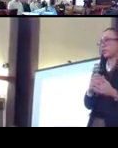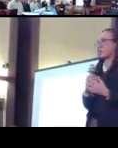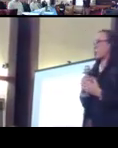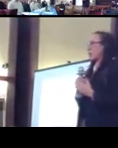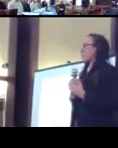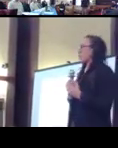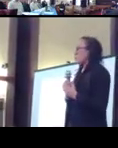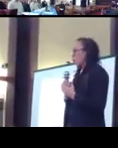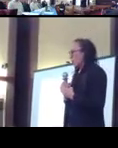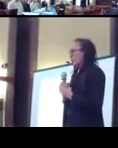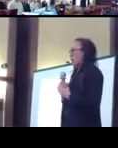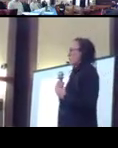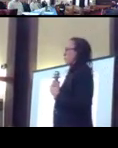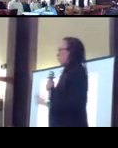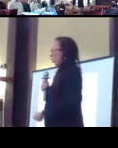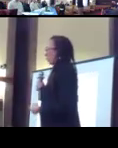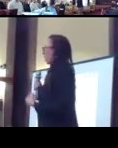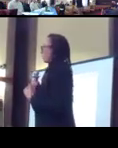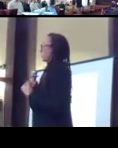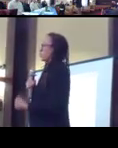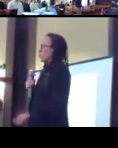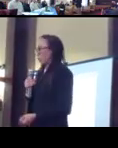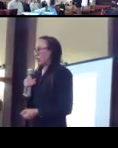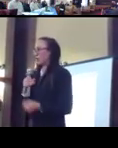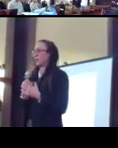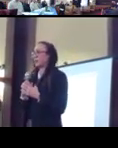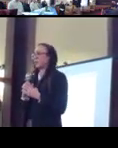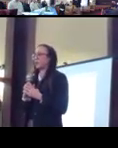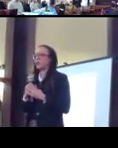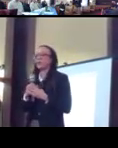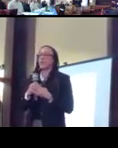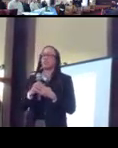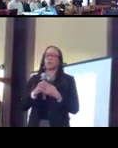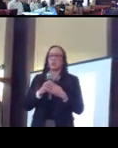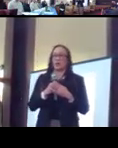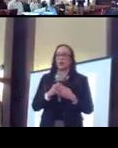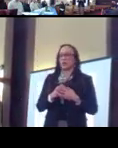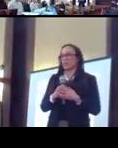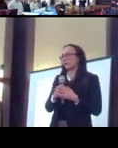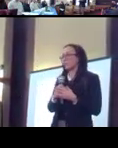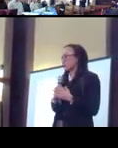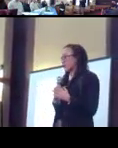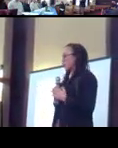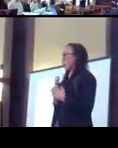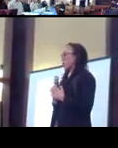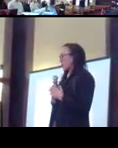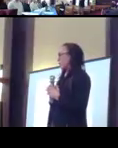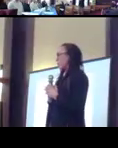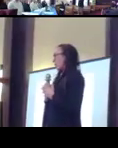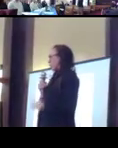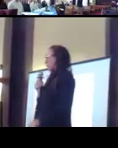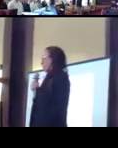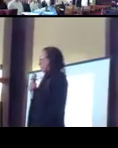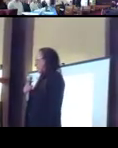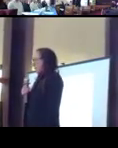topic related to this plan, there was more interest, there was more involvement, there was more curiosity. And so we saw that as we were